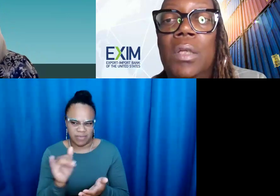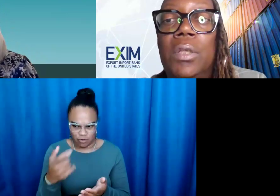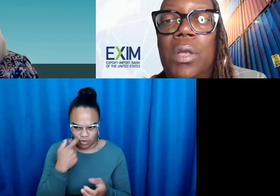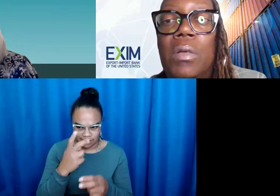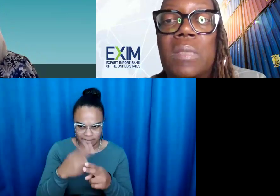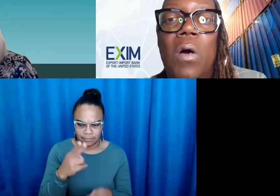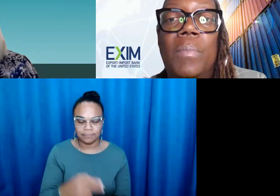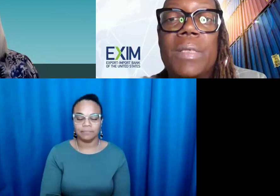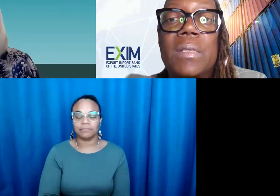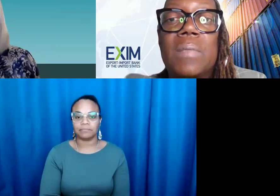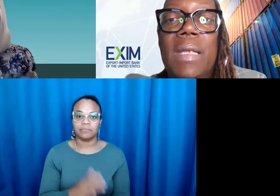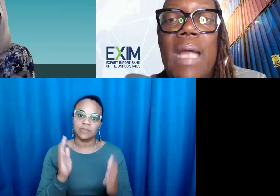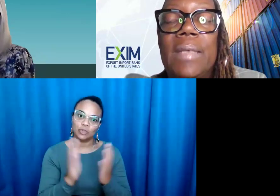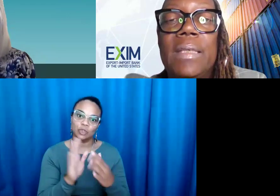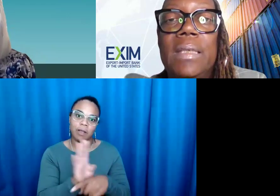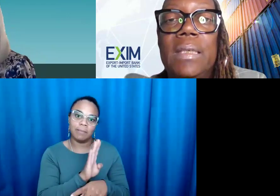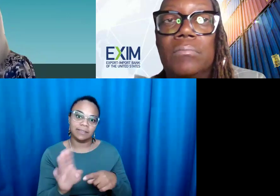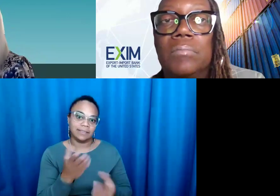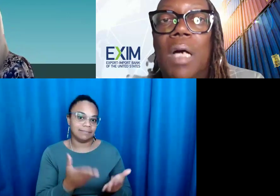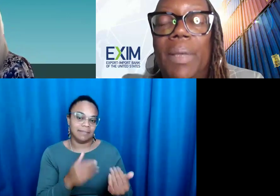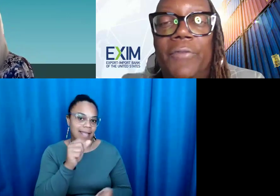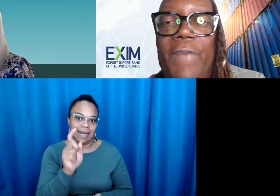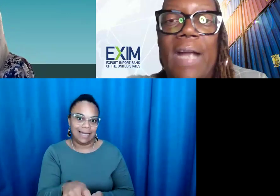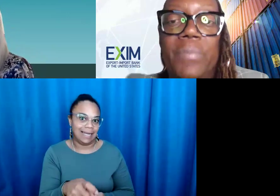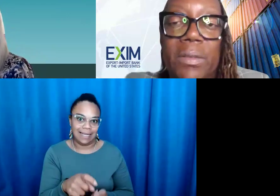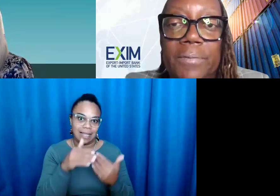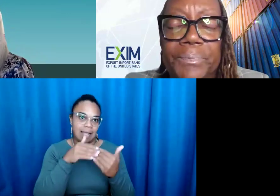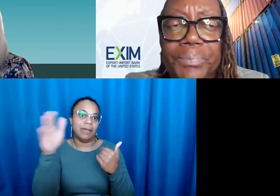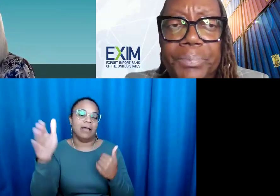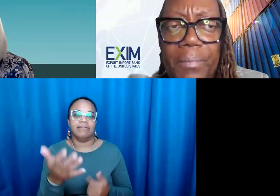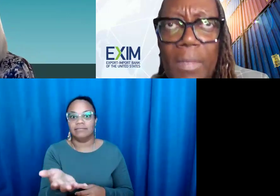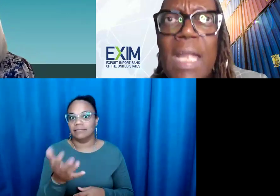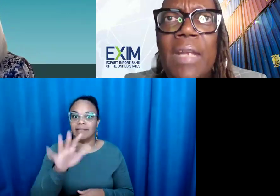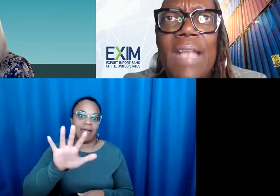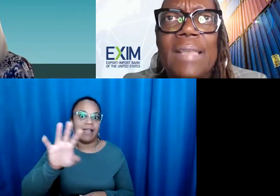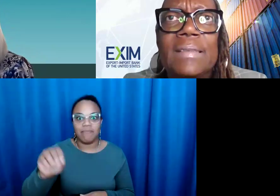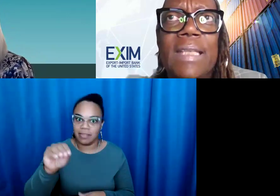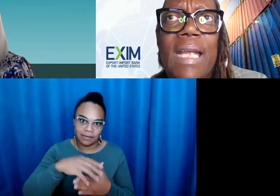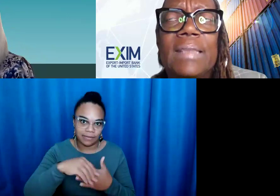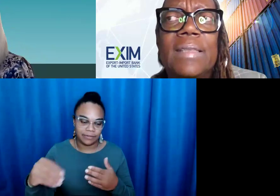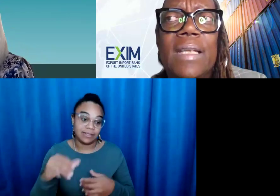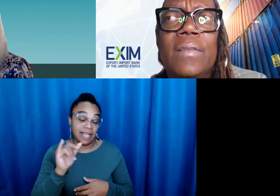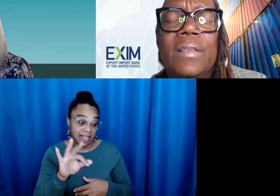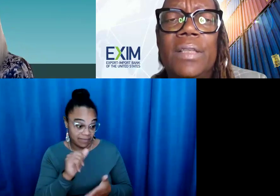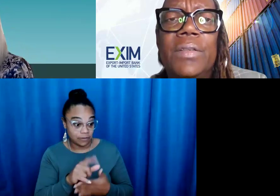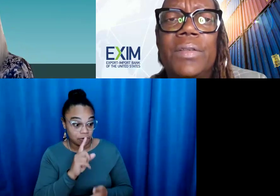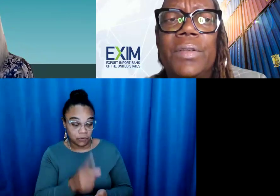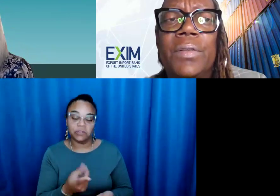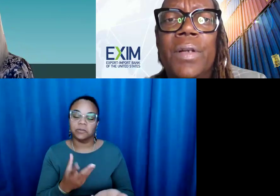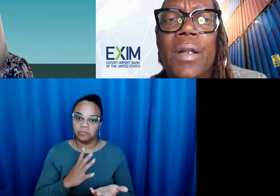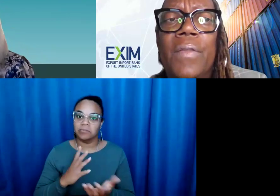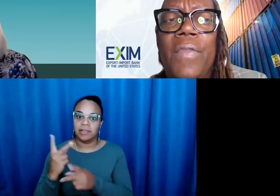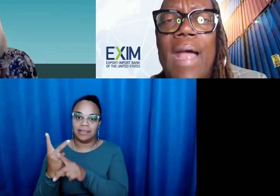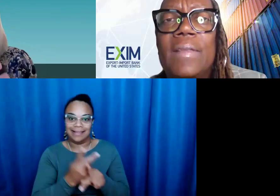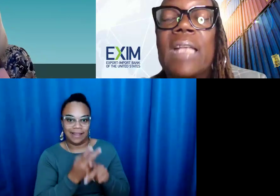to. A small business may not need above 5 million. And if that is the case, then the